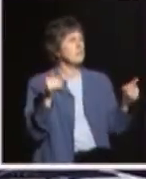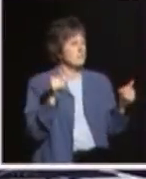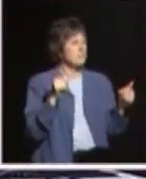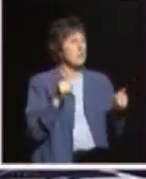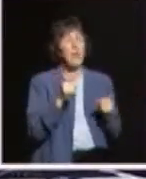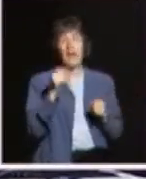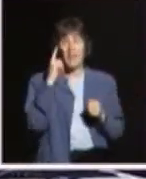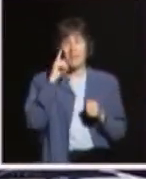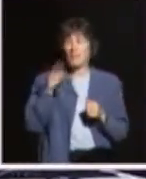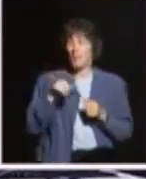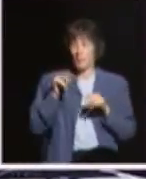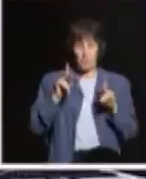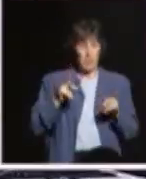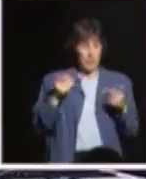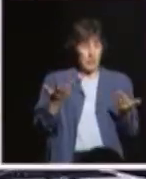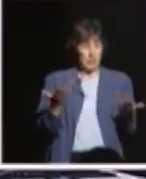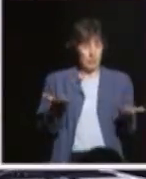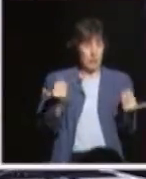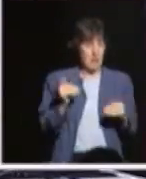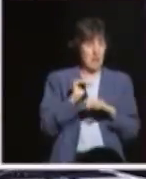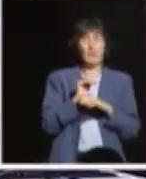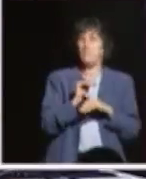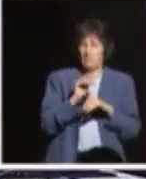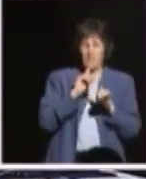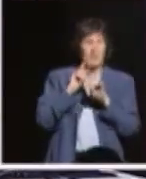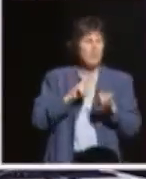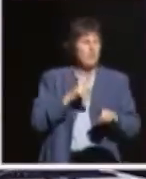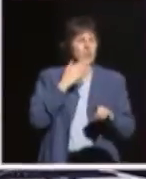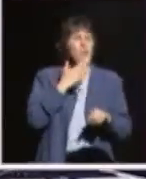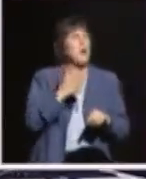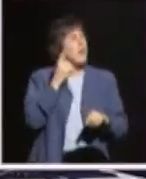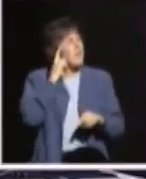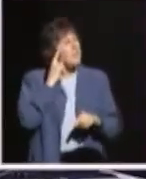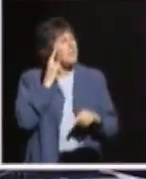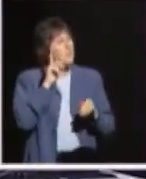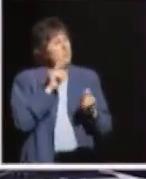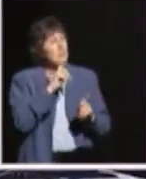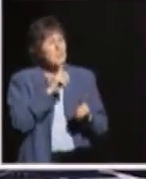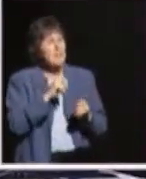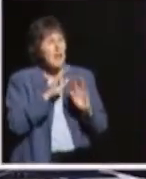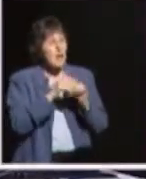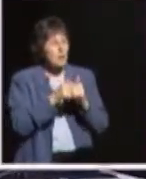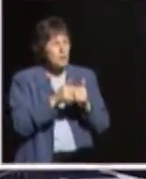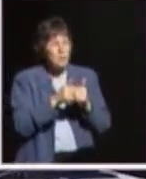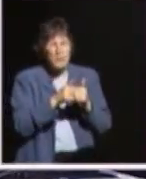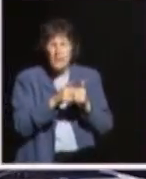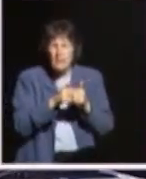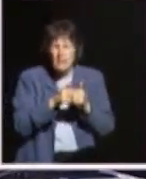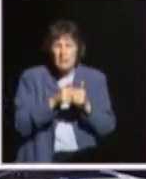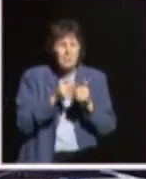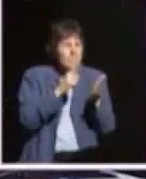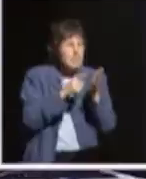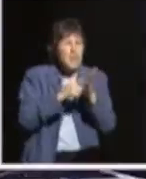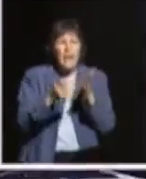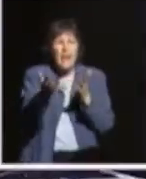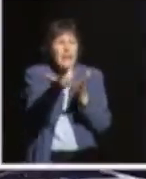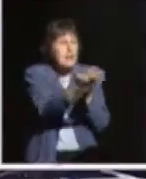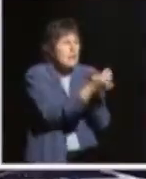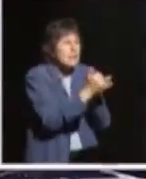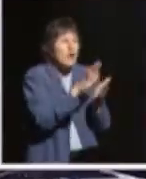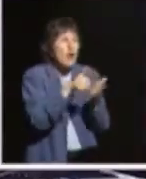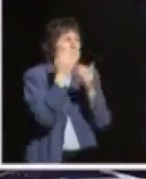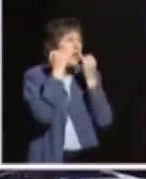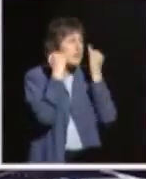captured it very, very well. It's a matter about reaching out and being concerned and capturing all those great ideas and incorporating them in the spirit of the